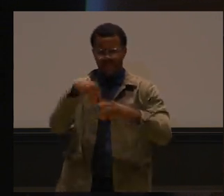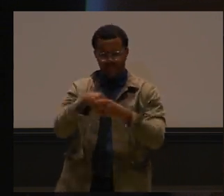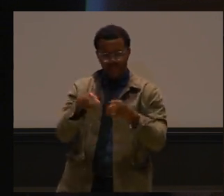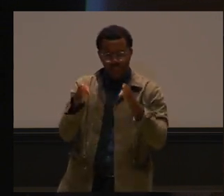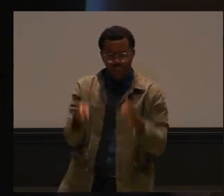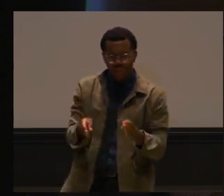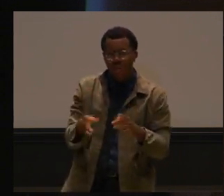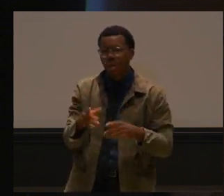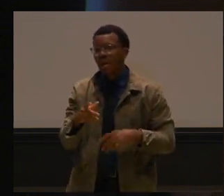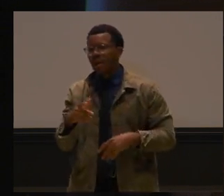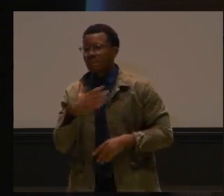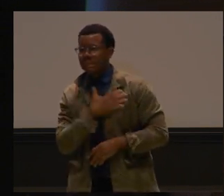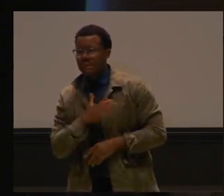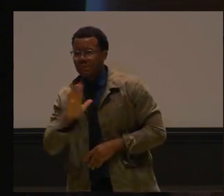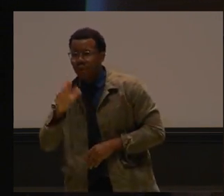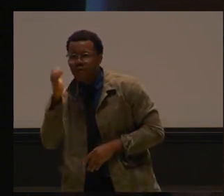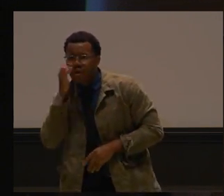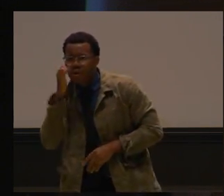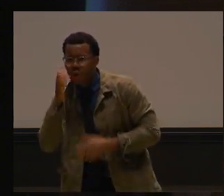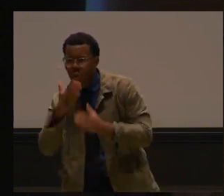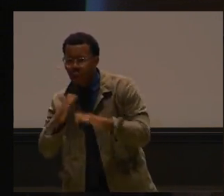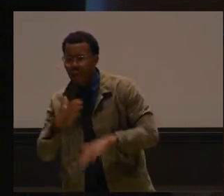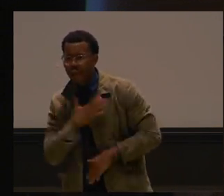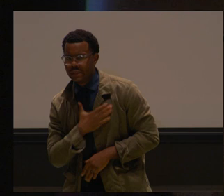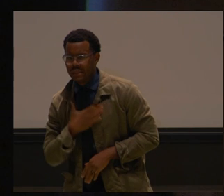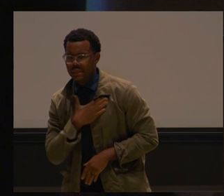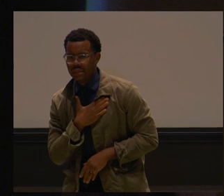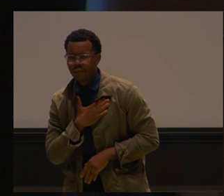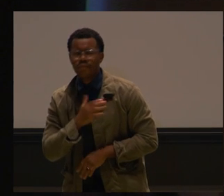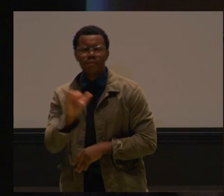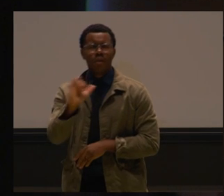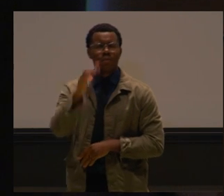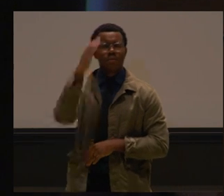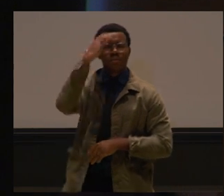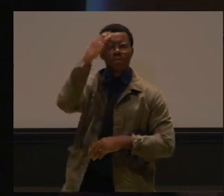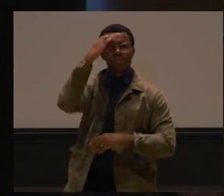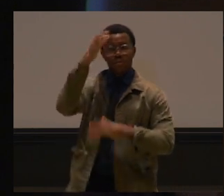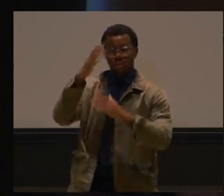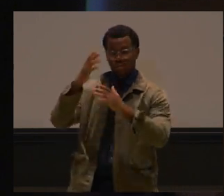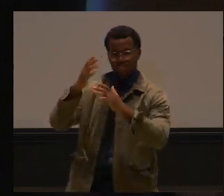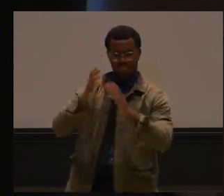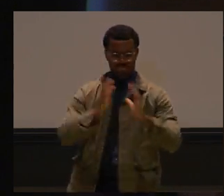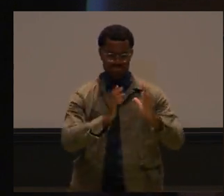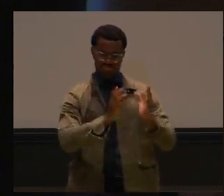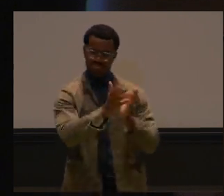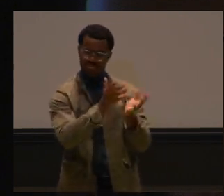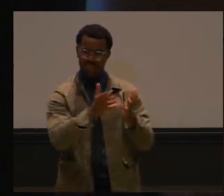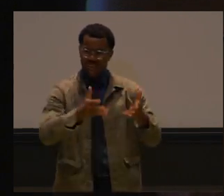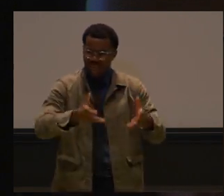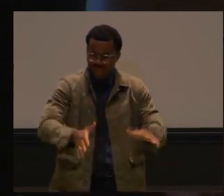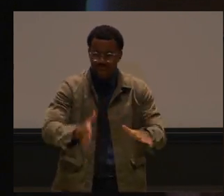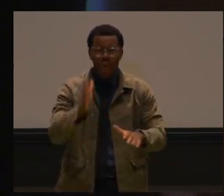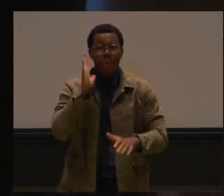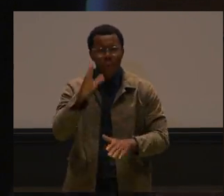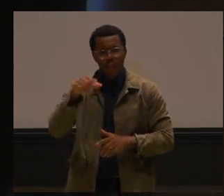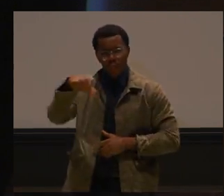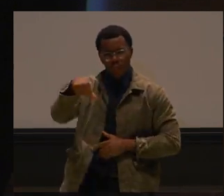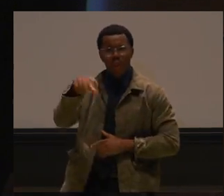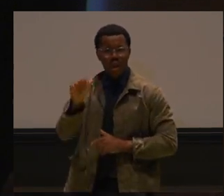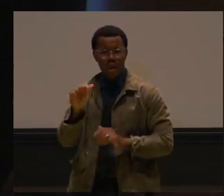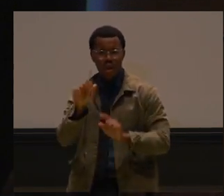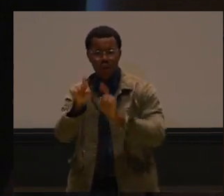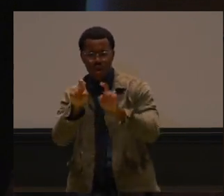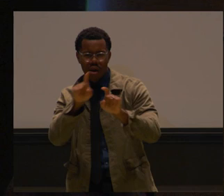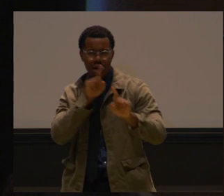benefit, please silence your phones. Also, please note that at the end of the conversation, we'll have a question and answer period that'll